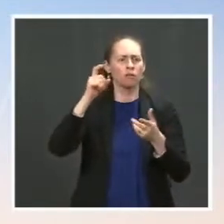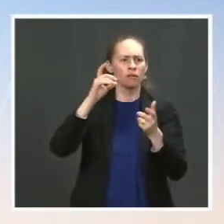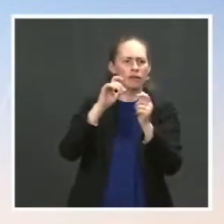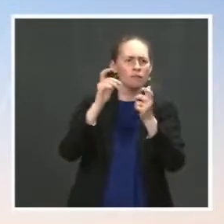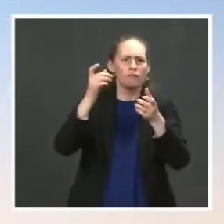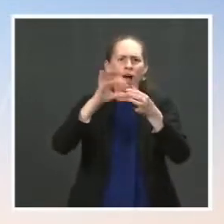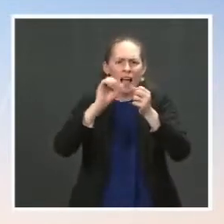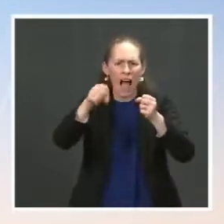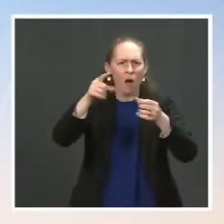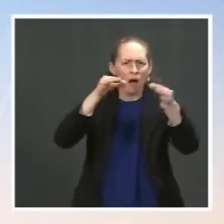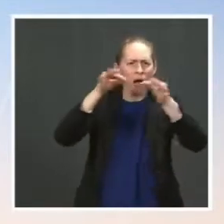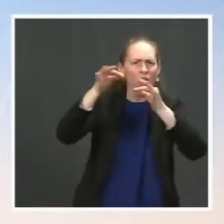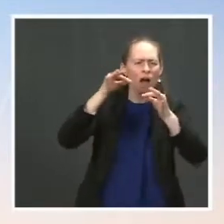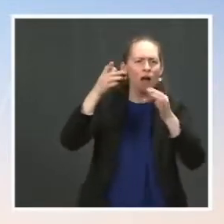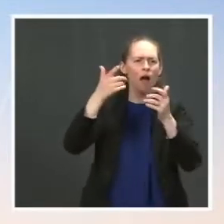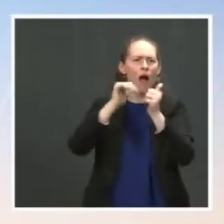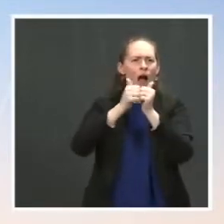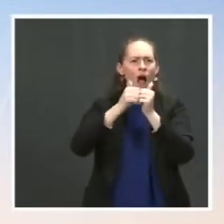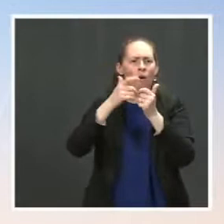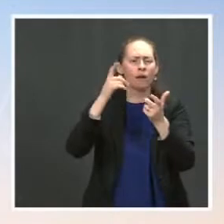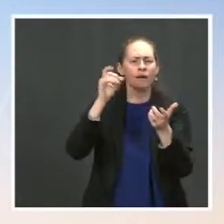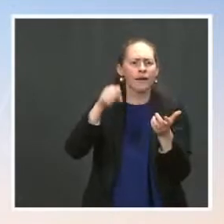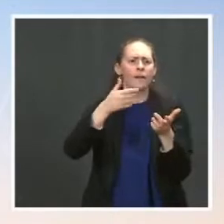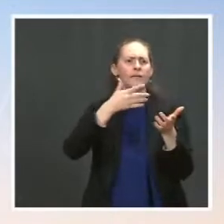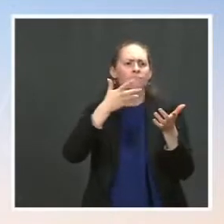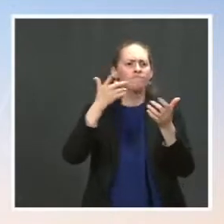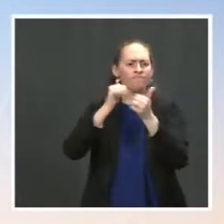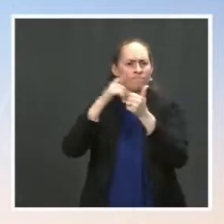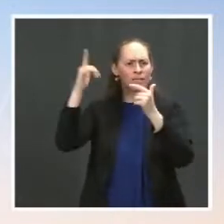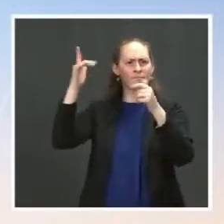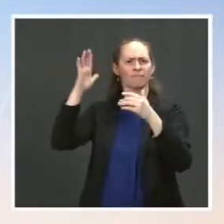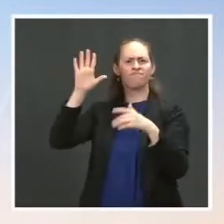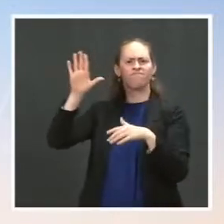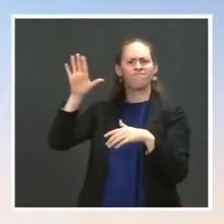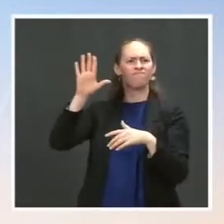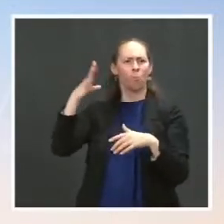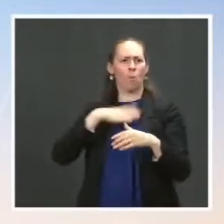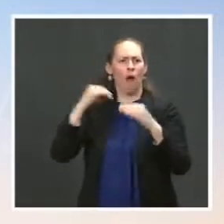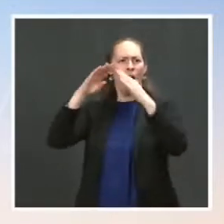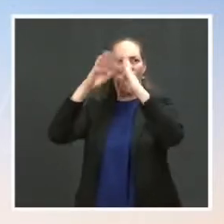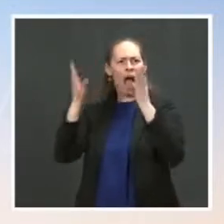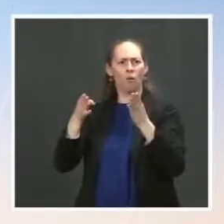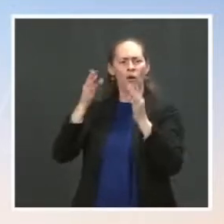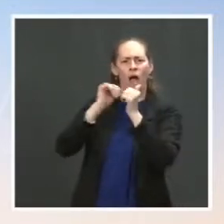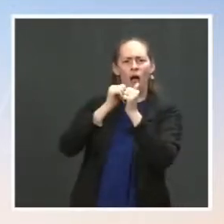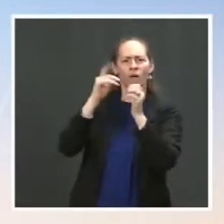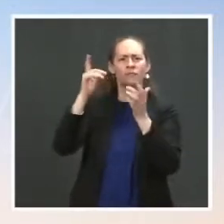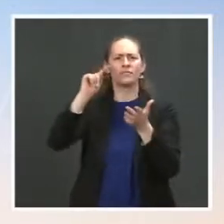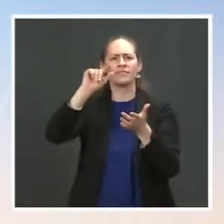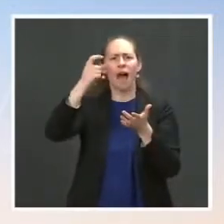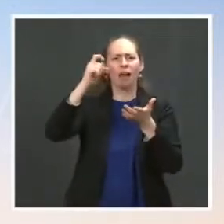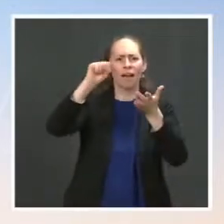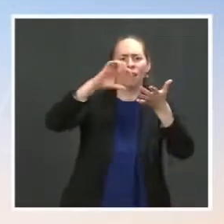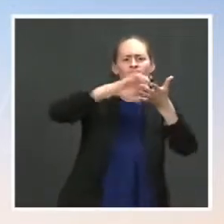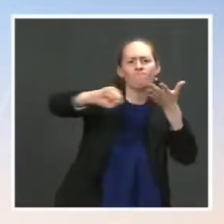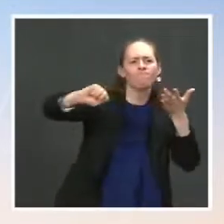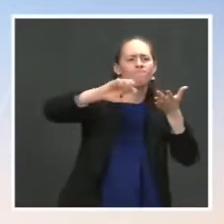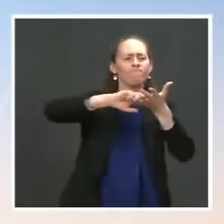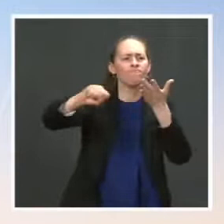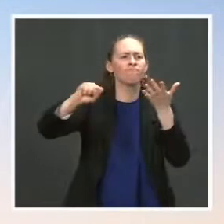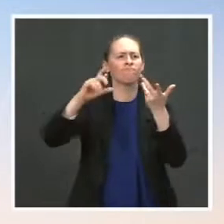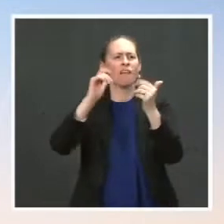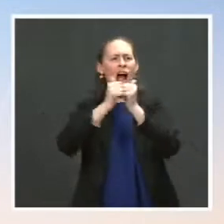guys have, the White House has kind of a top line number for all those credits, how it affects the overall climate impact of the plan,